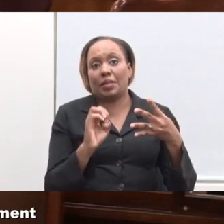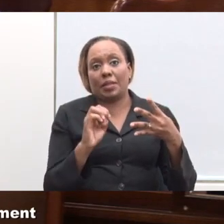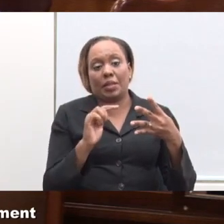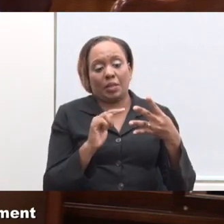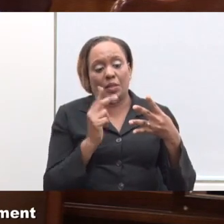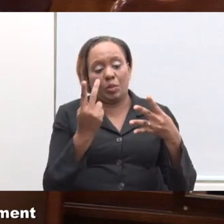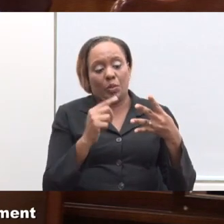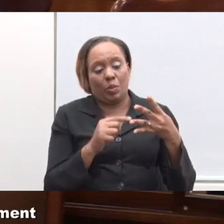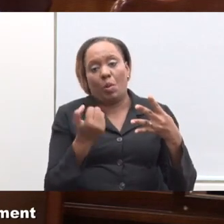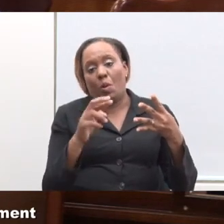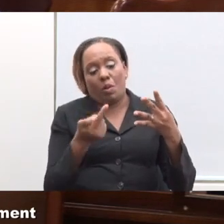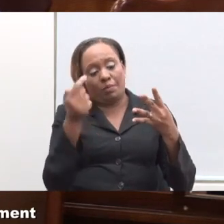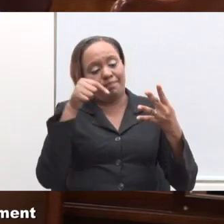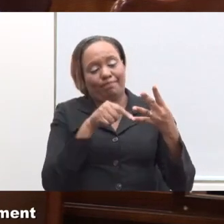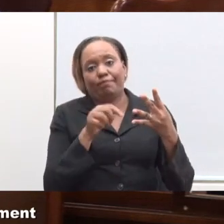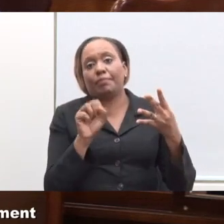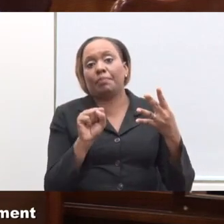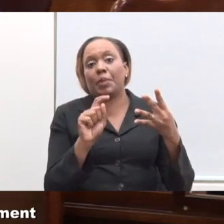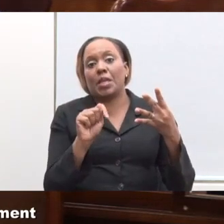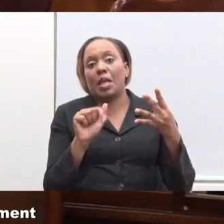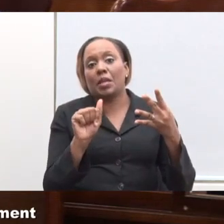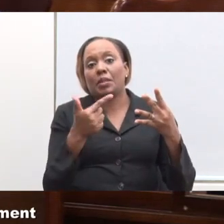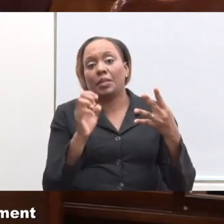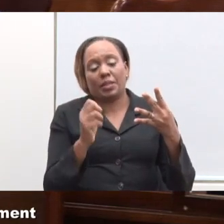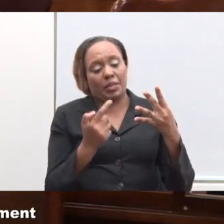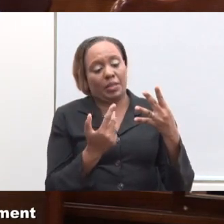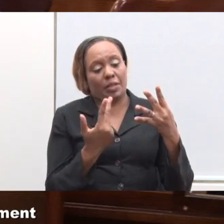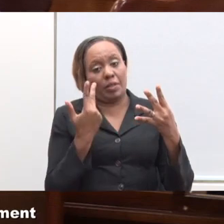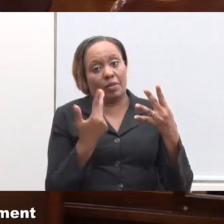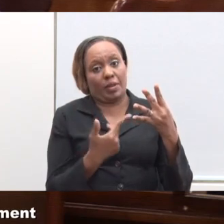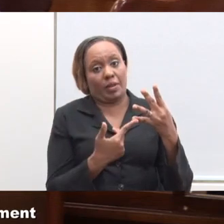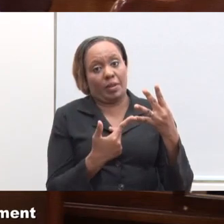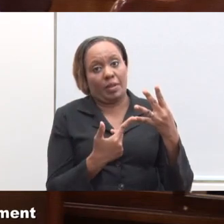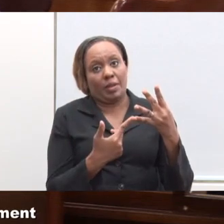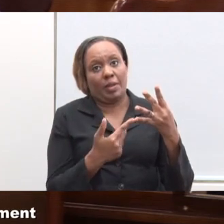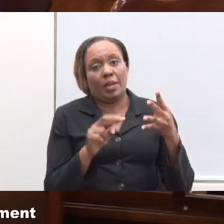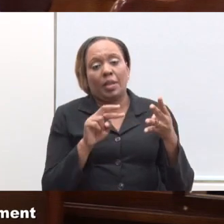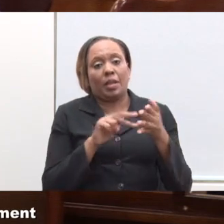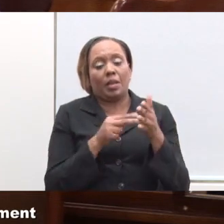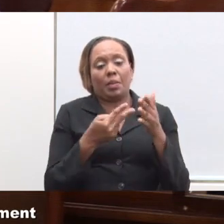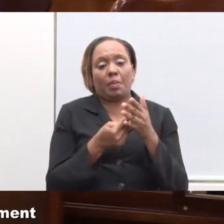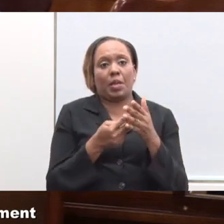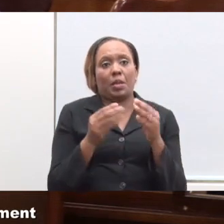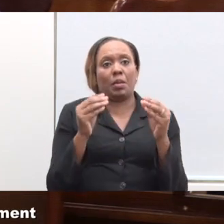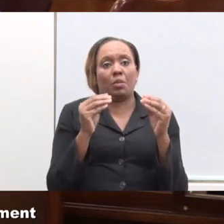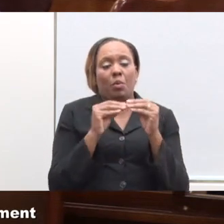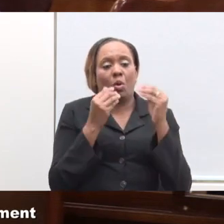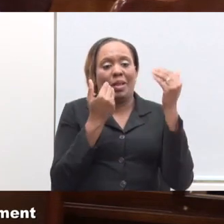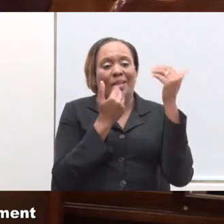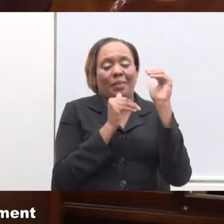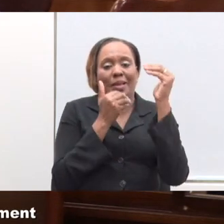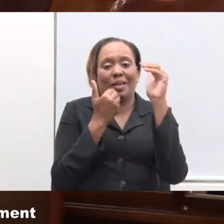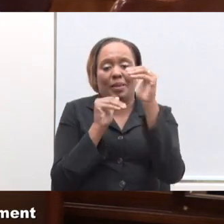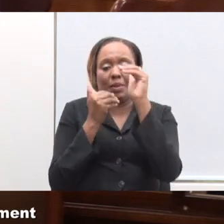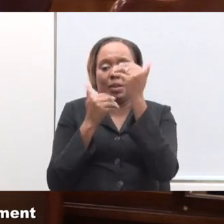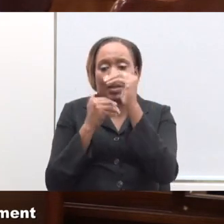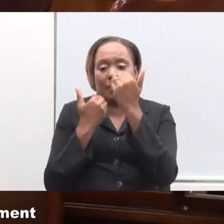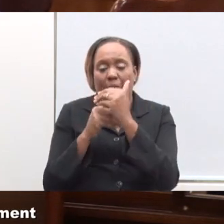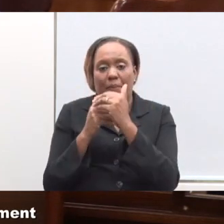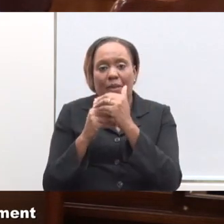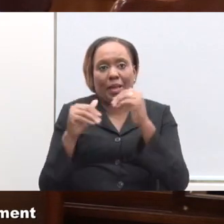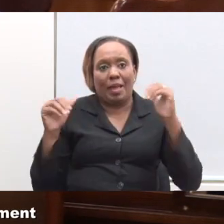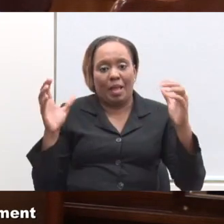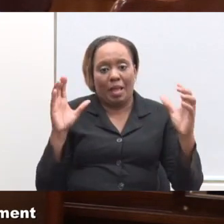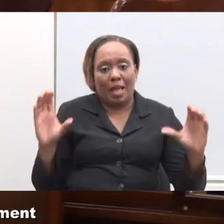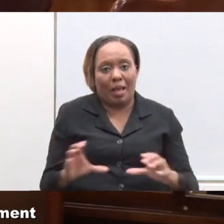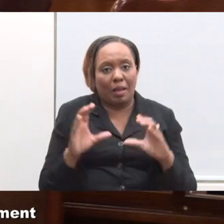is the ultimate, it may even mean more limited movement and more limited activity for a period